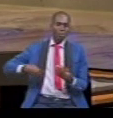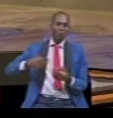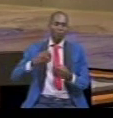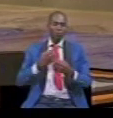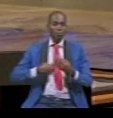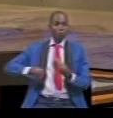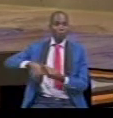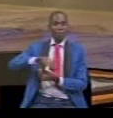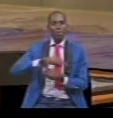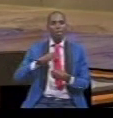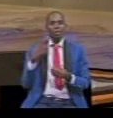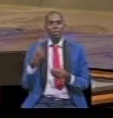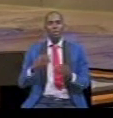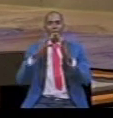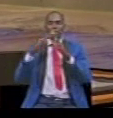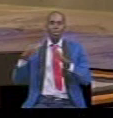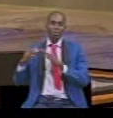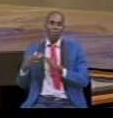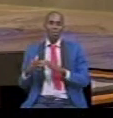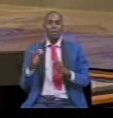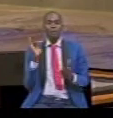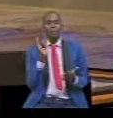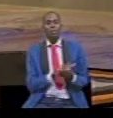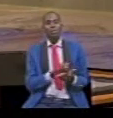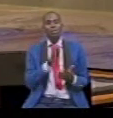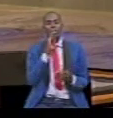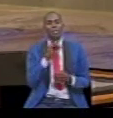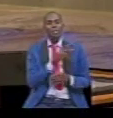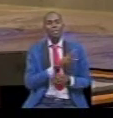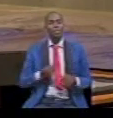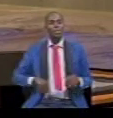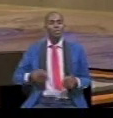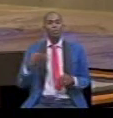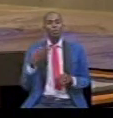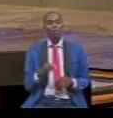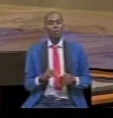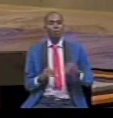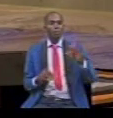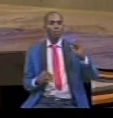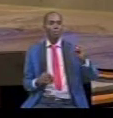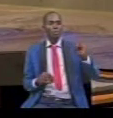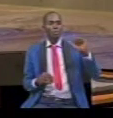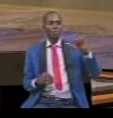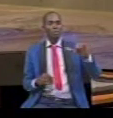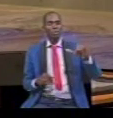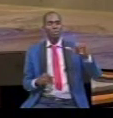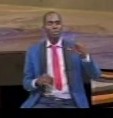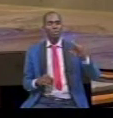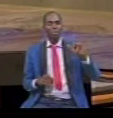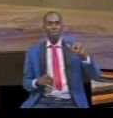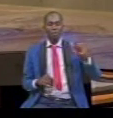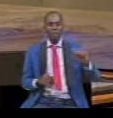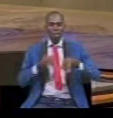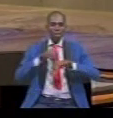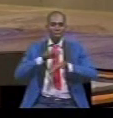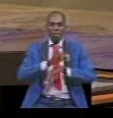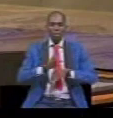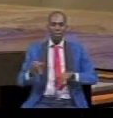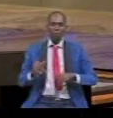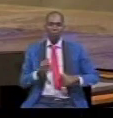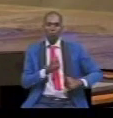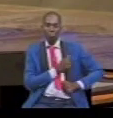about. That's the king of Syria sending chariots, horses,